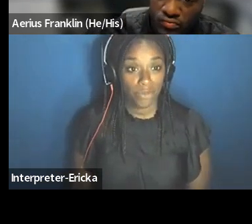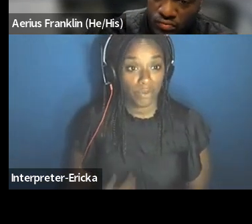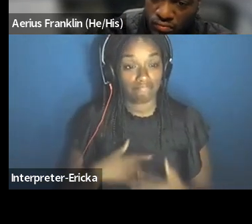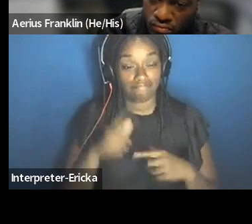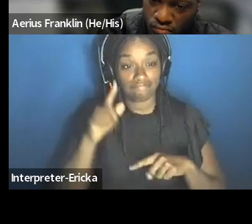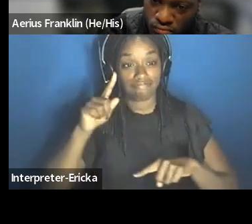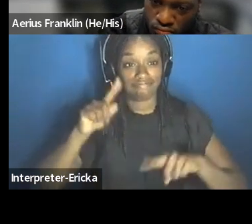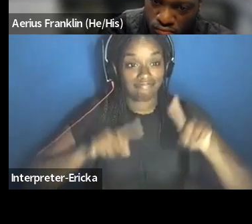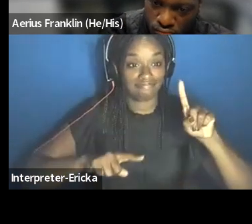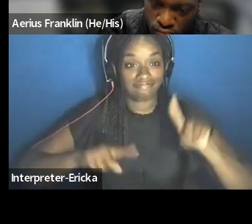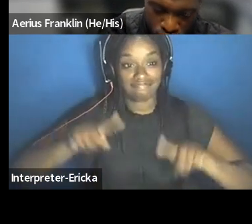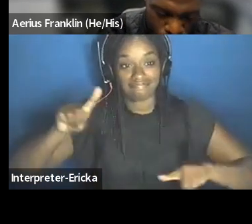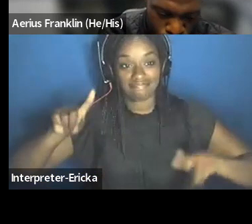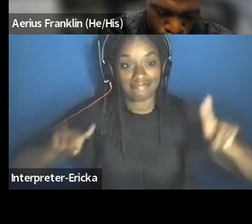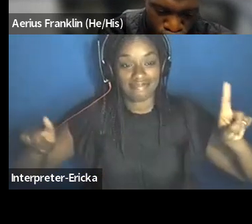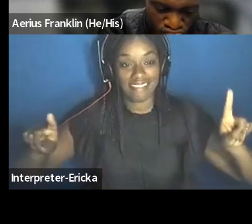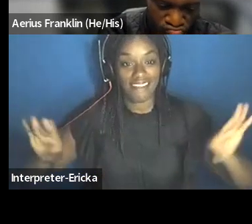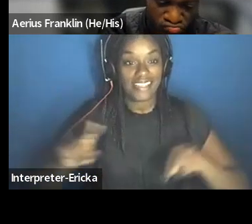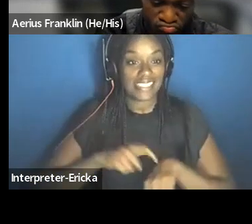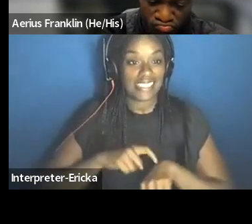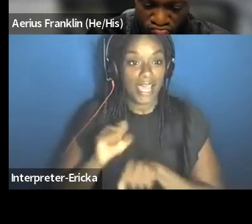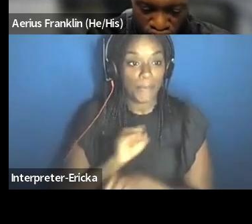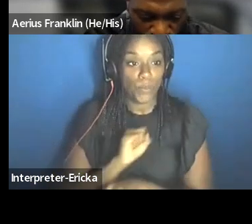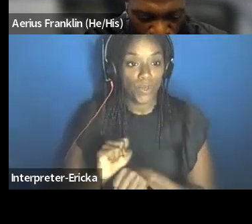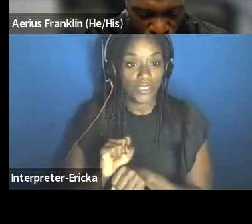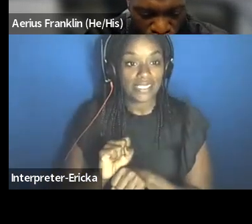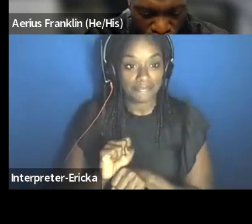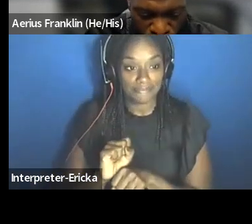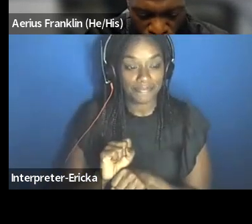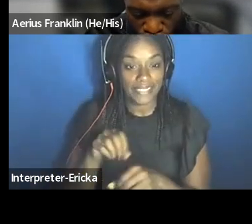variety of time worked at the centers.